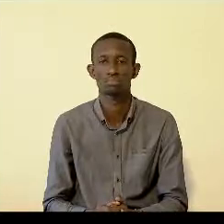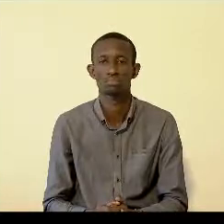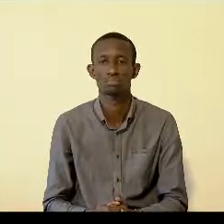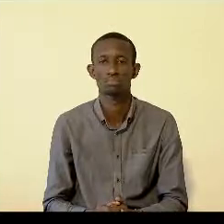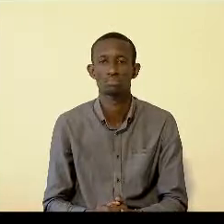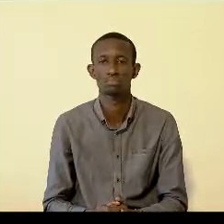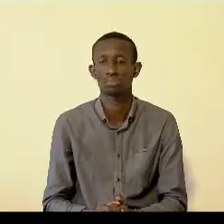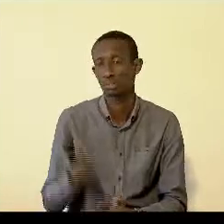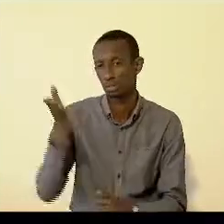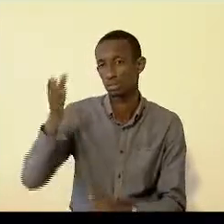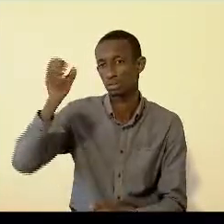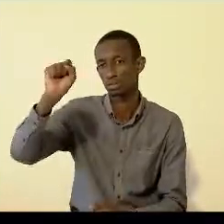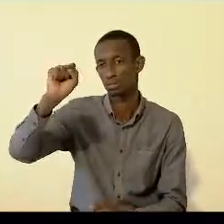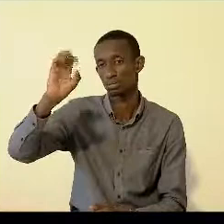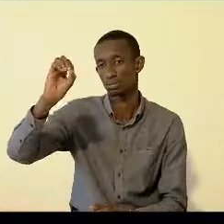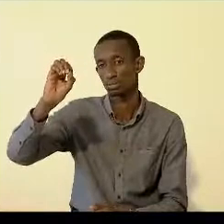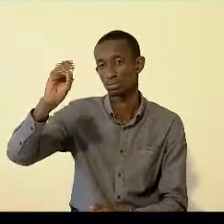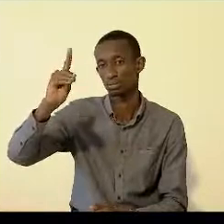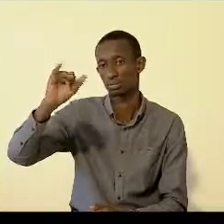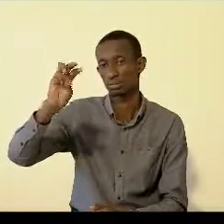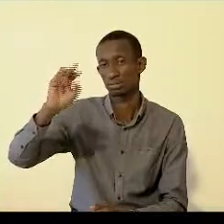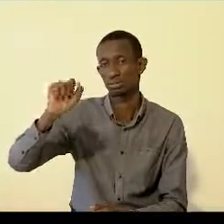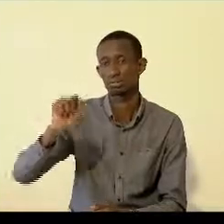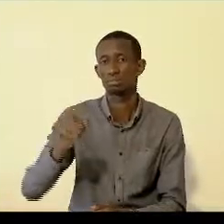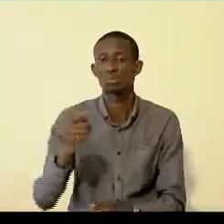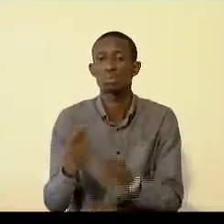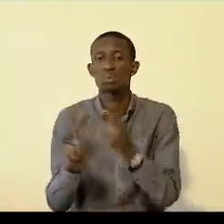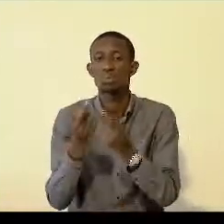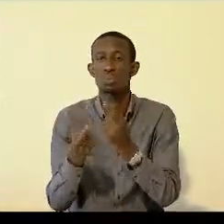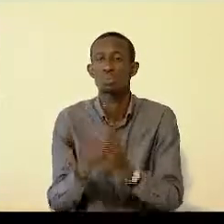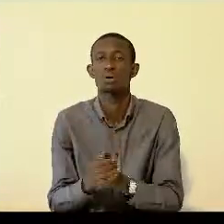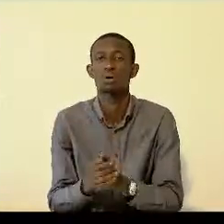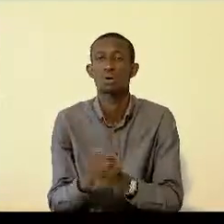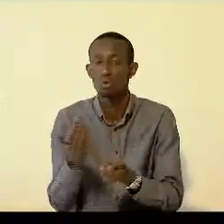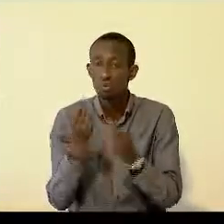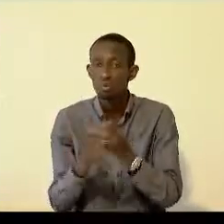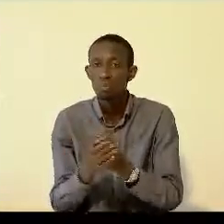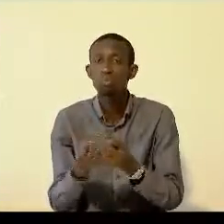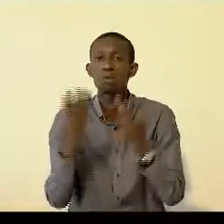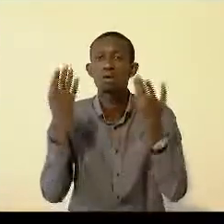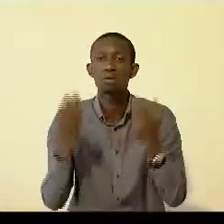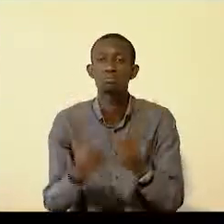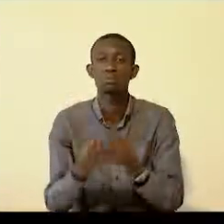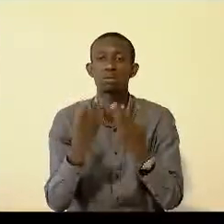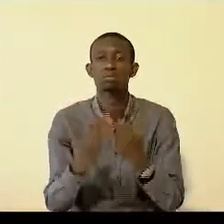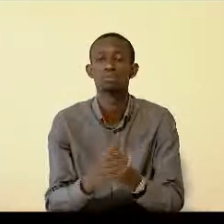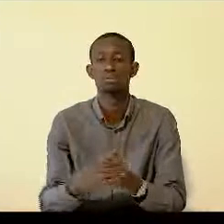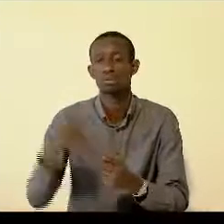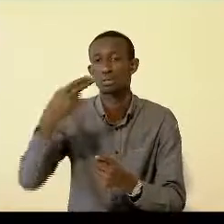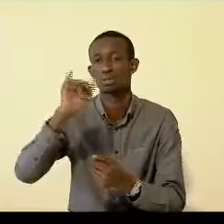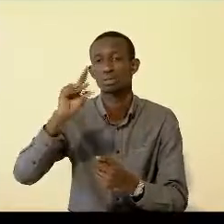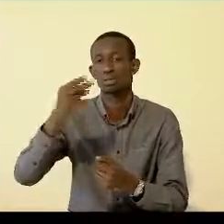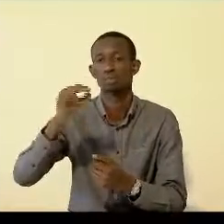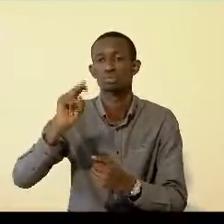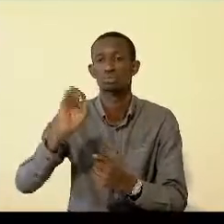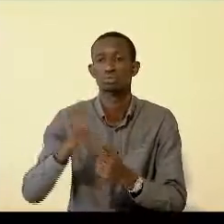And that is sodium burning. As it burns, it produces hydrogen